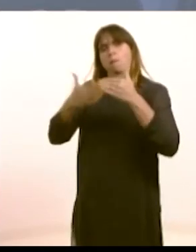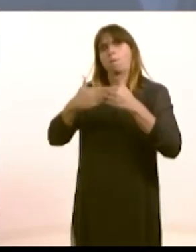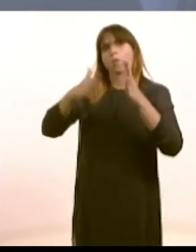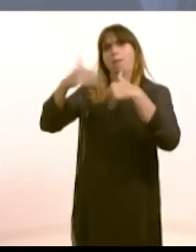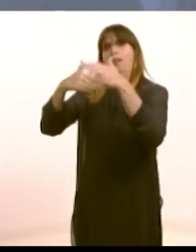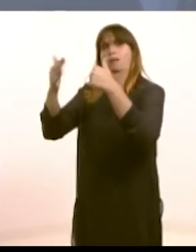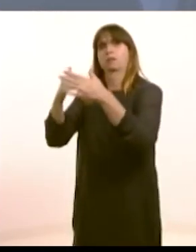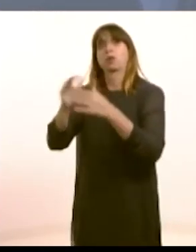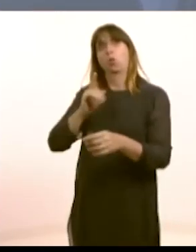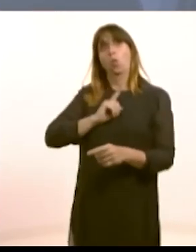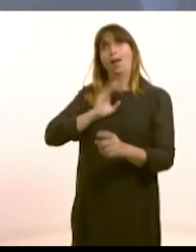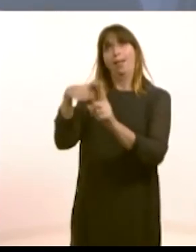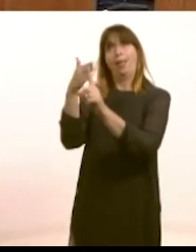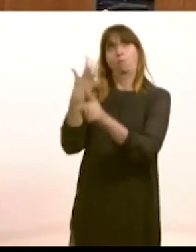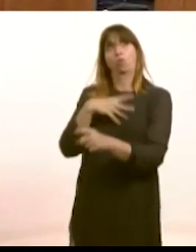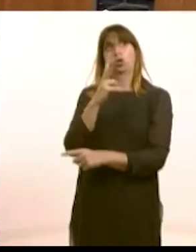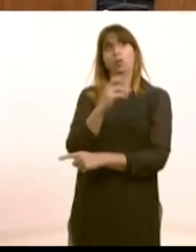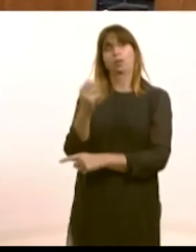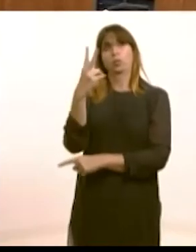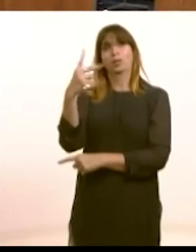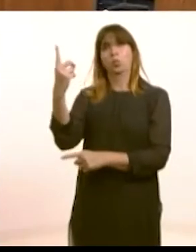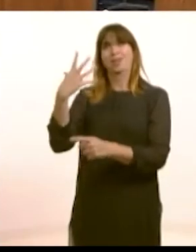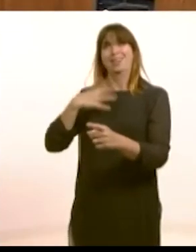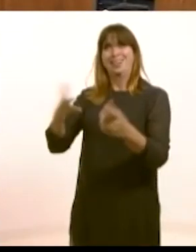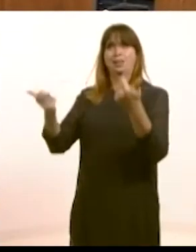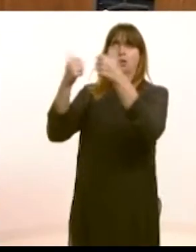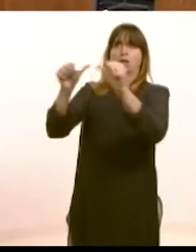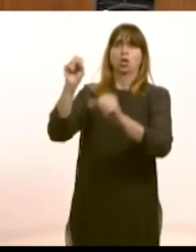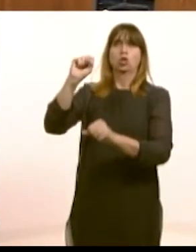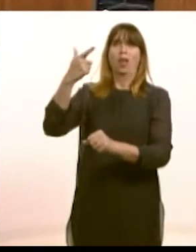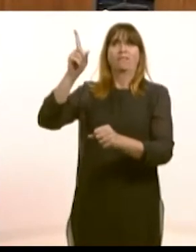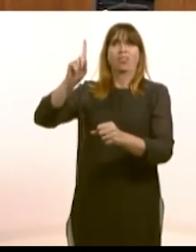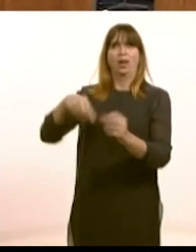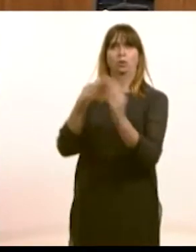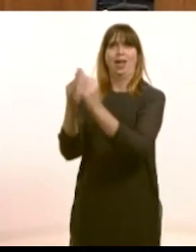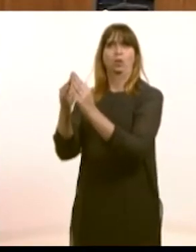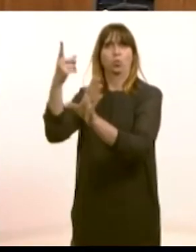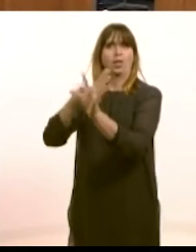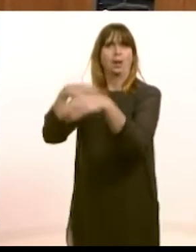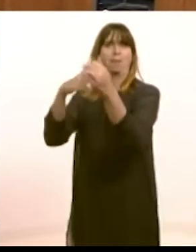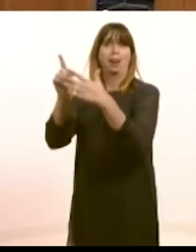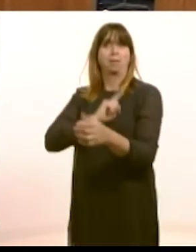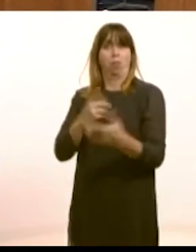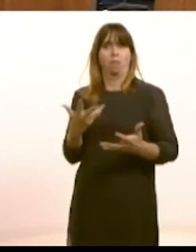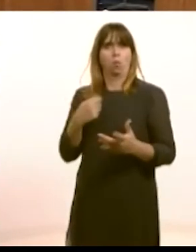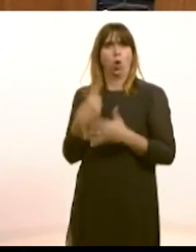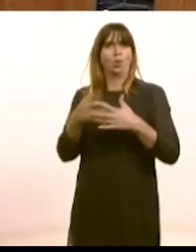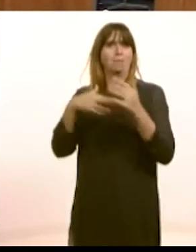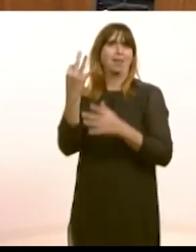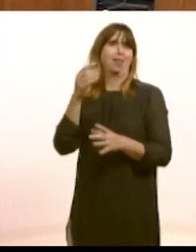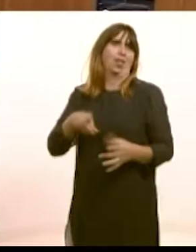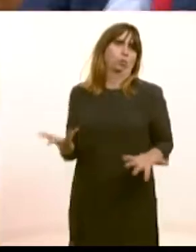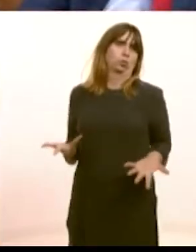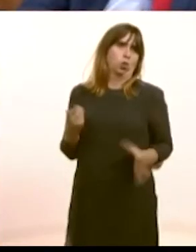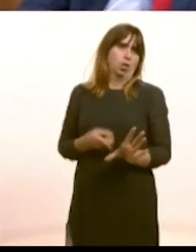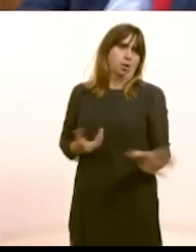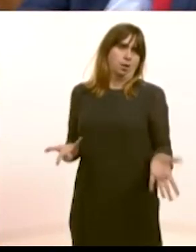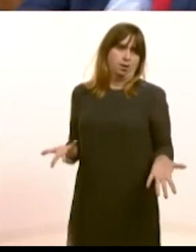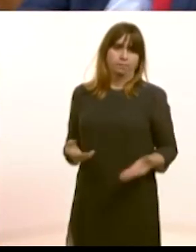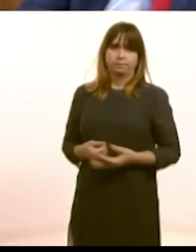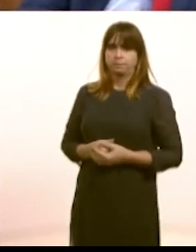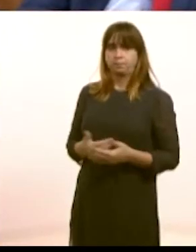market so by 2021 we can be hitting the targets of 12,000 units a year rather than the 8,000 we're hitting at the moment? Well, he